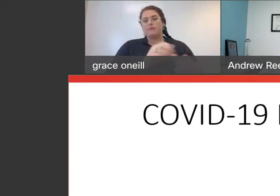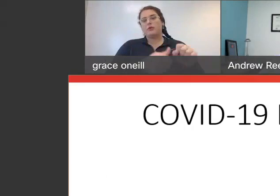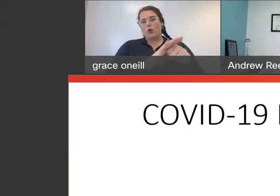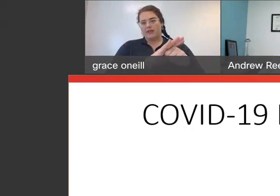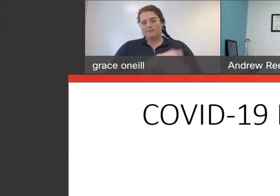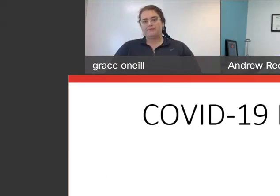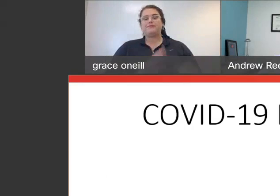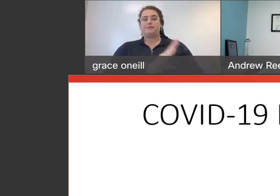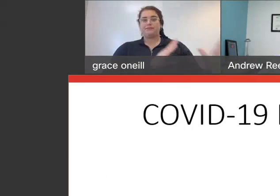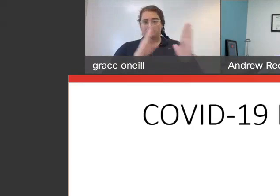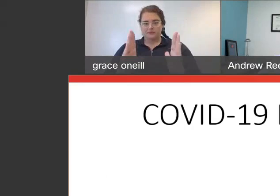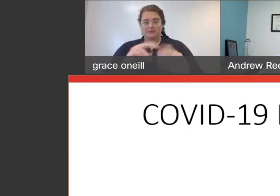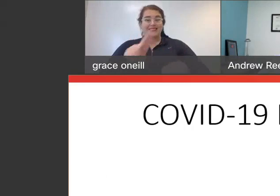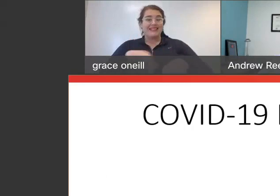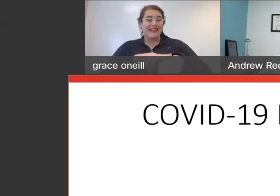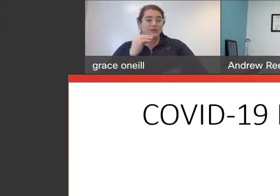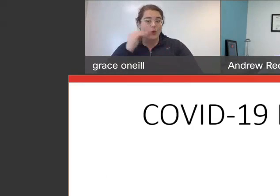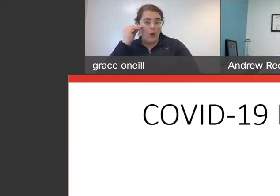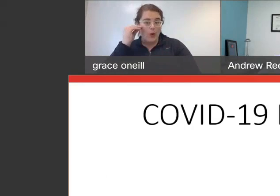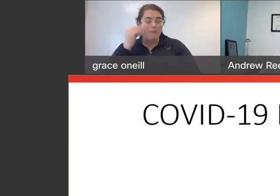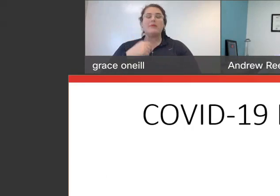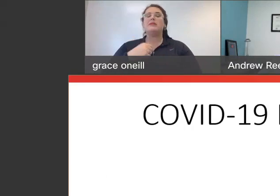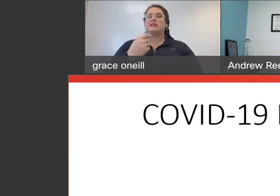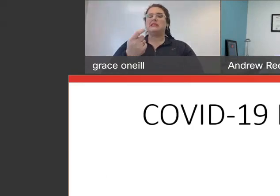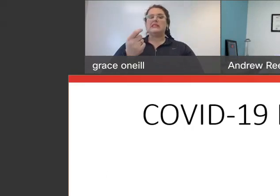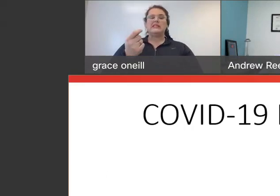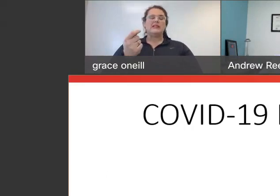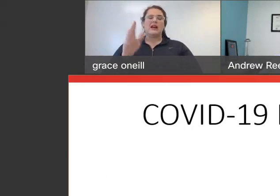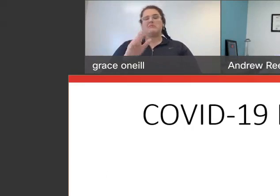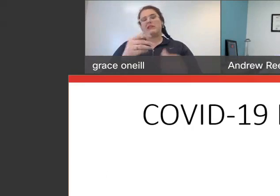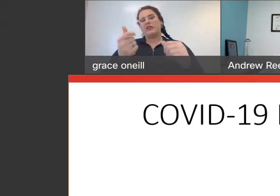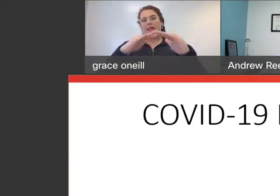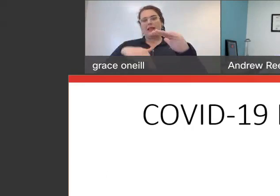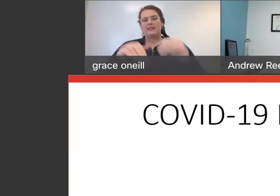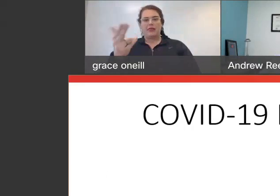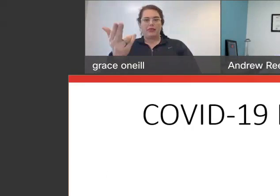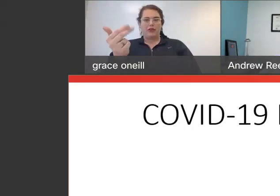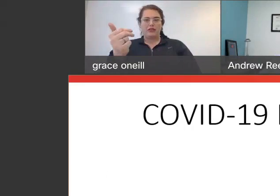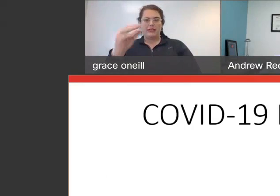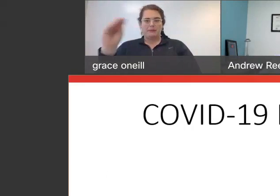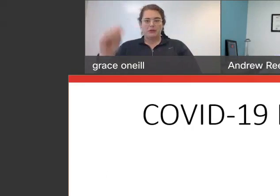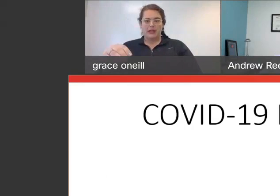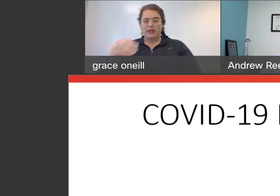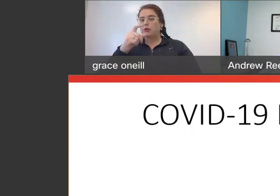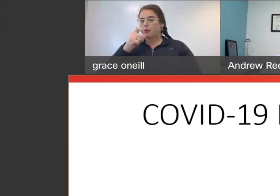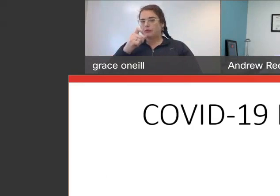homes, it's been about just under 13% of people in natural homes who have